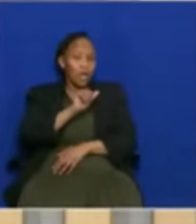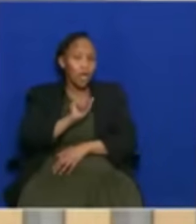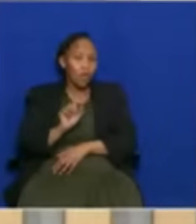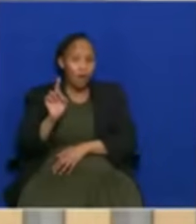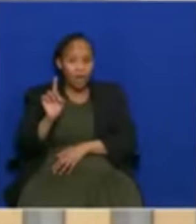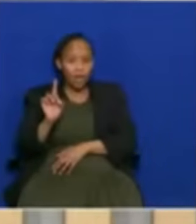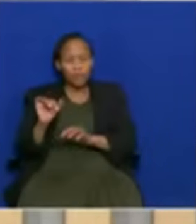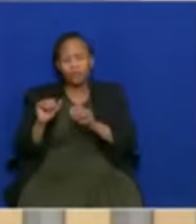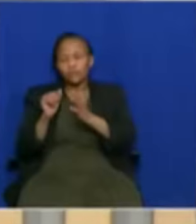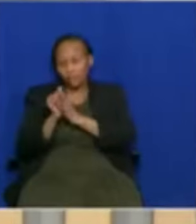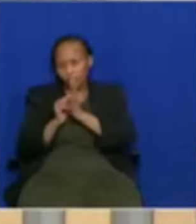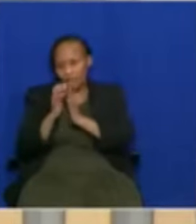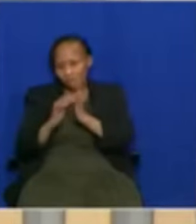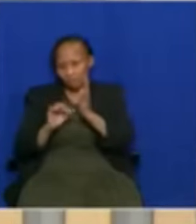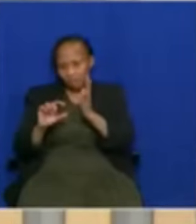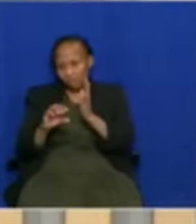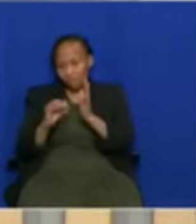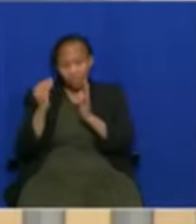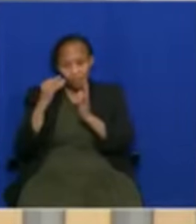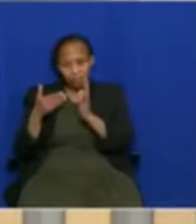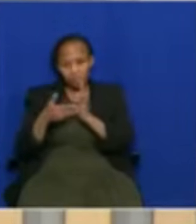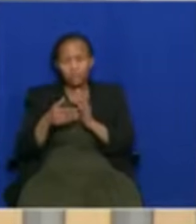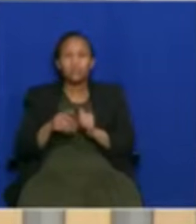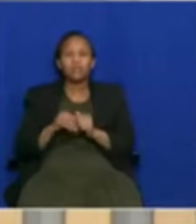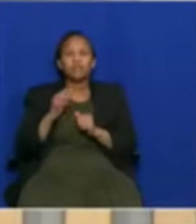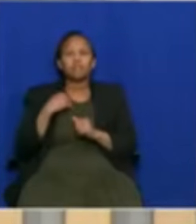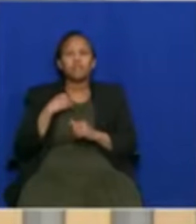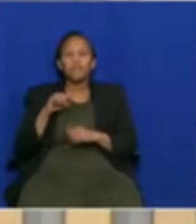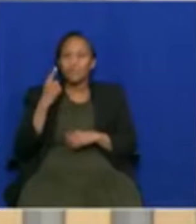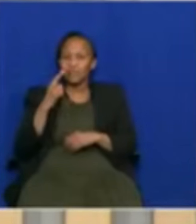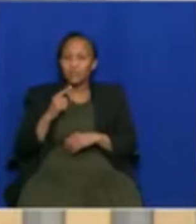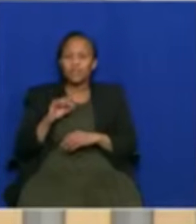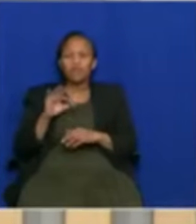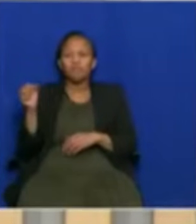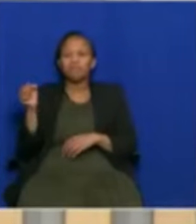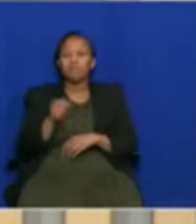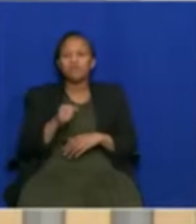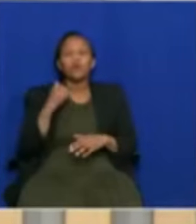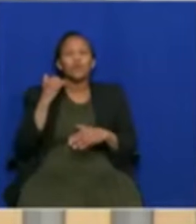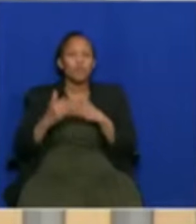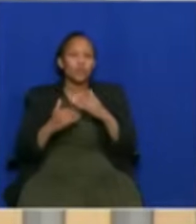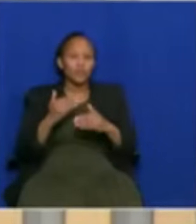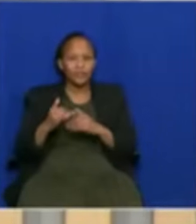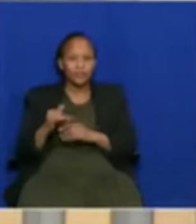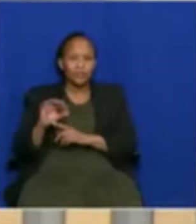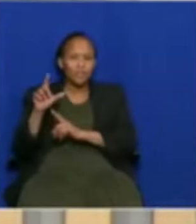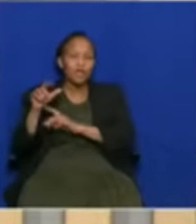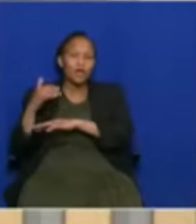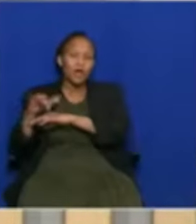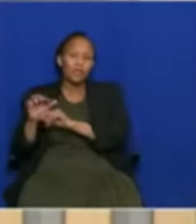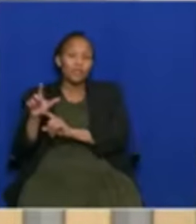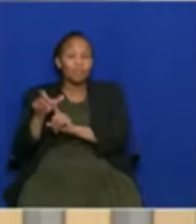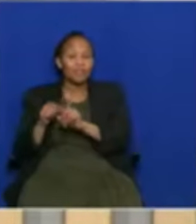that I would look at the appointment process for civilian within crime intelligence, and the fact that now in